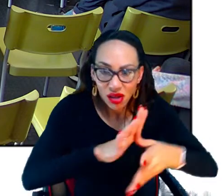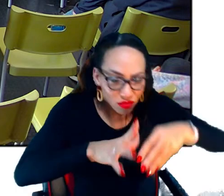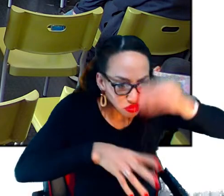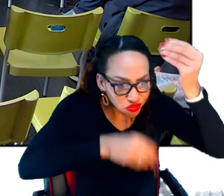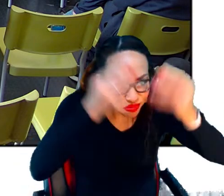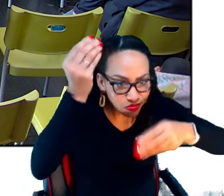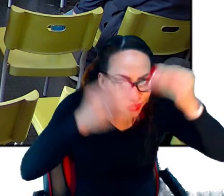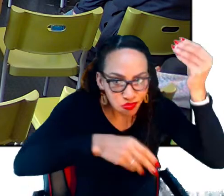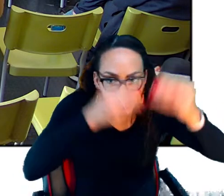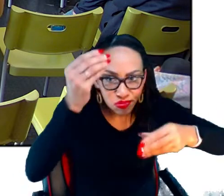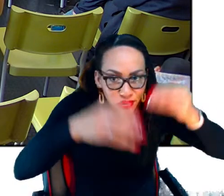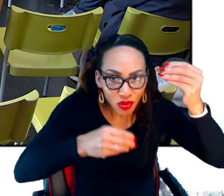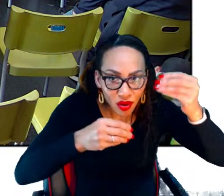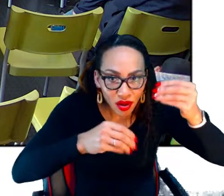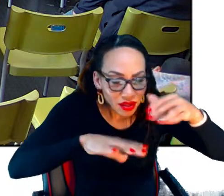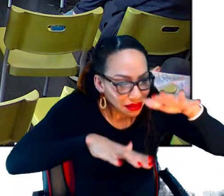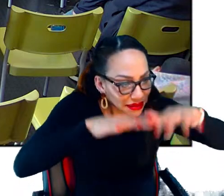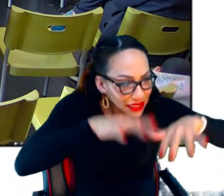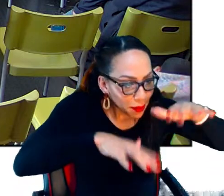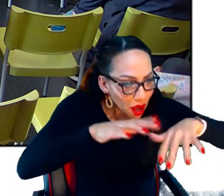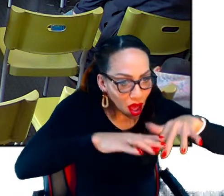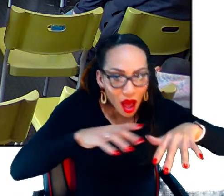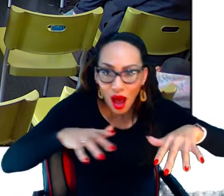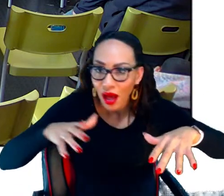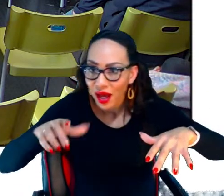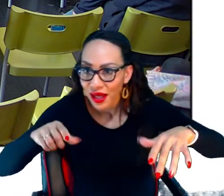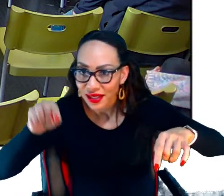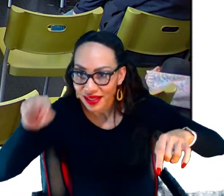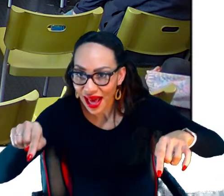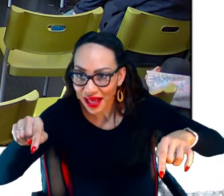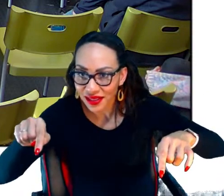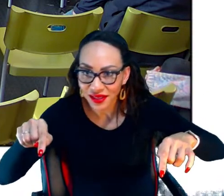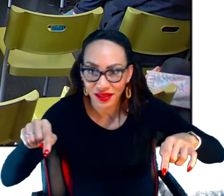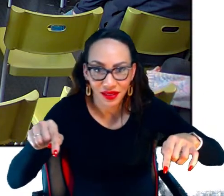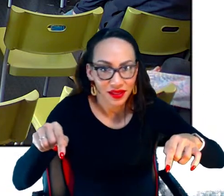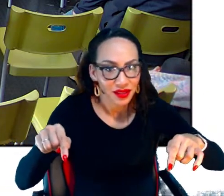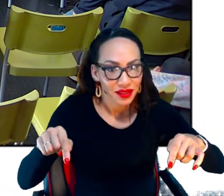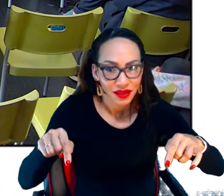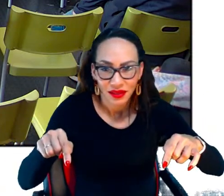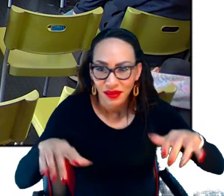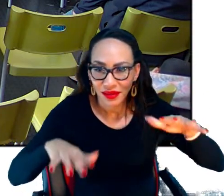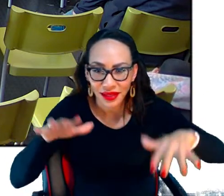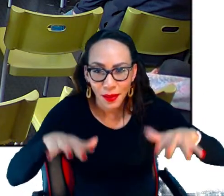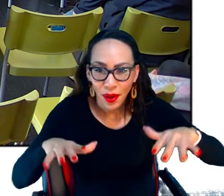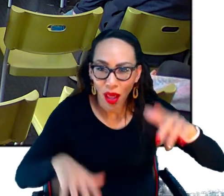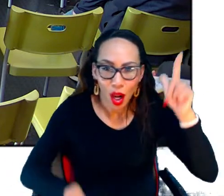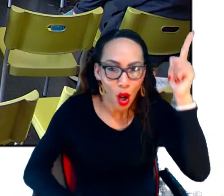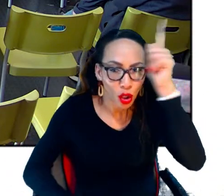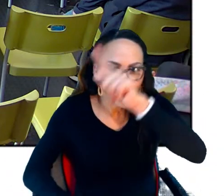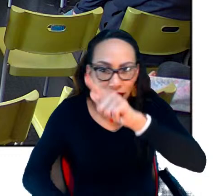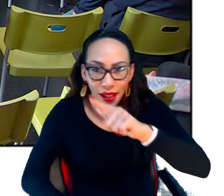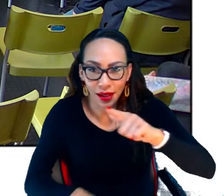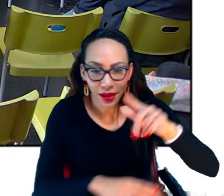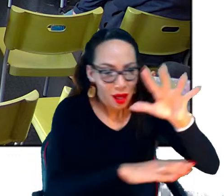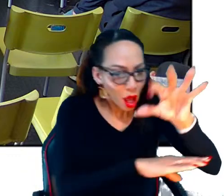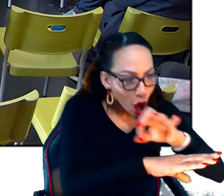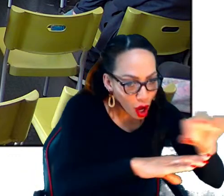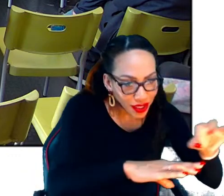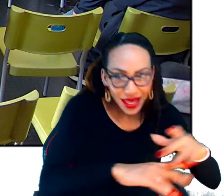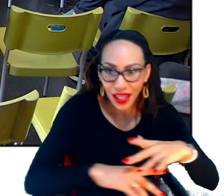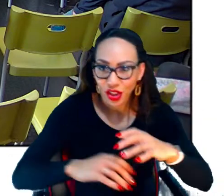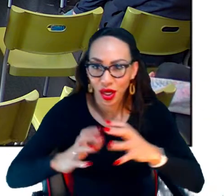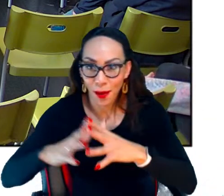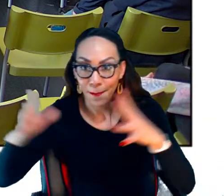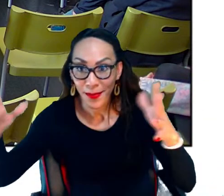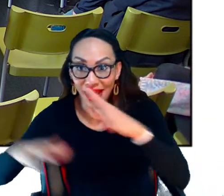to be quite a similar logic as well. And I was wondering if that's something you thought about. Yeah, it was like an aesthetic thing, sort of thing,